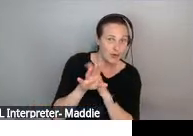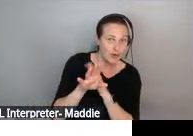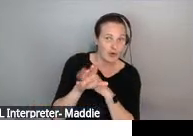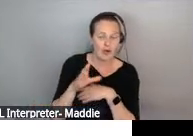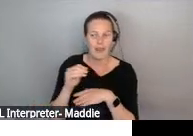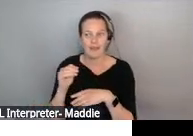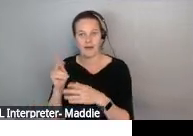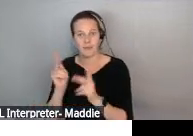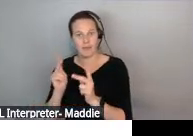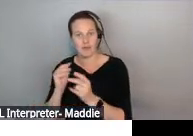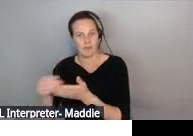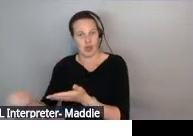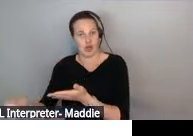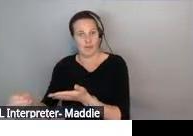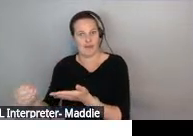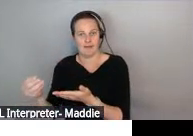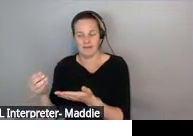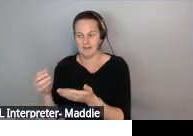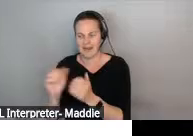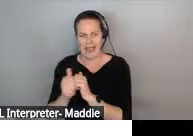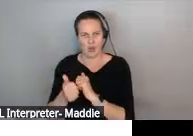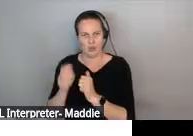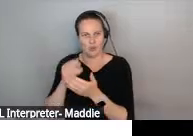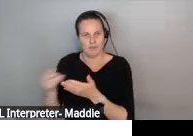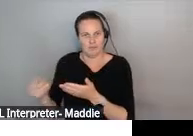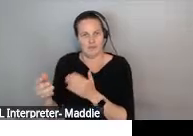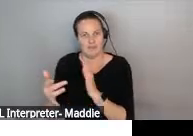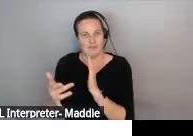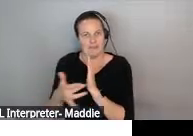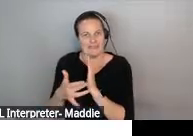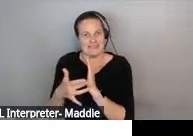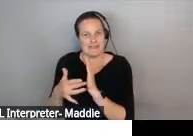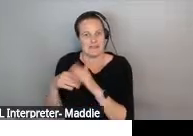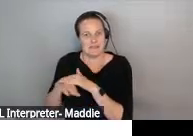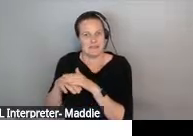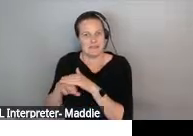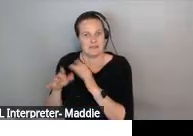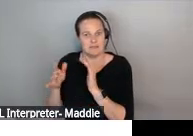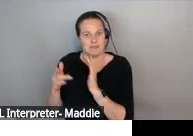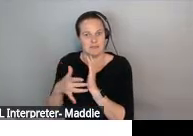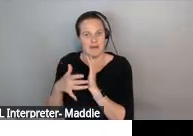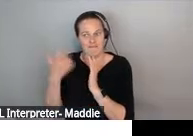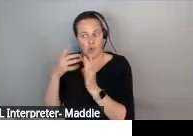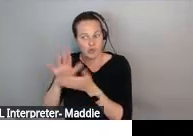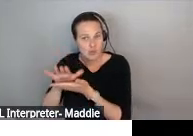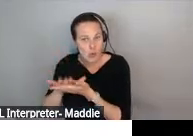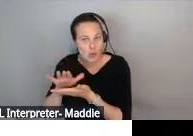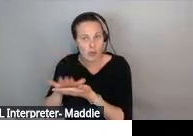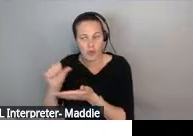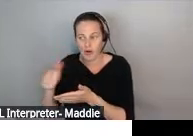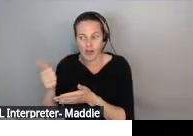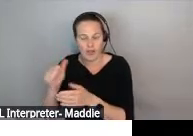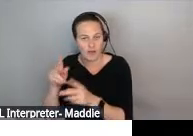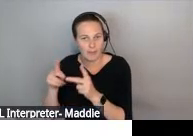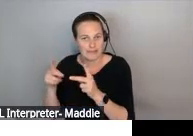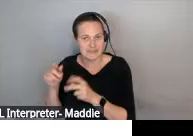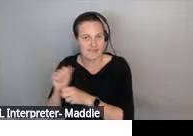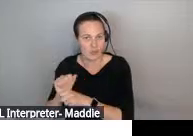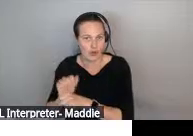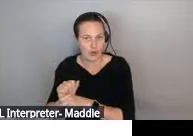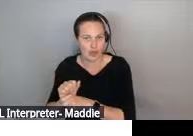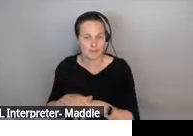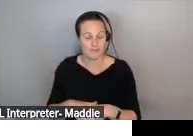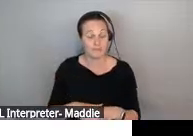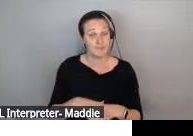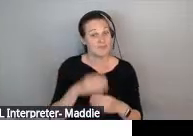procurement, how do you procure accessible technology for your schools or other places where you may be working? Just as a housekeeping